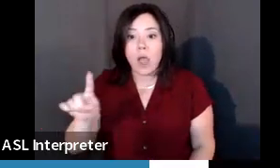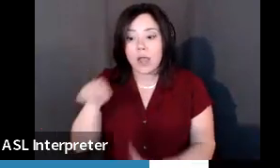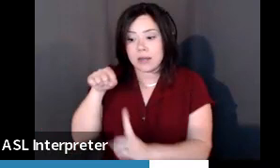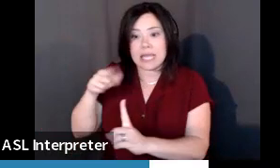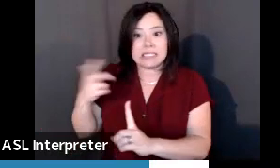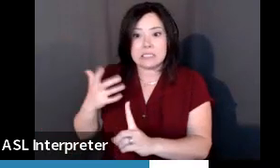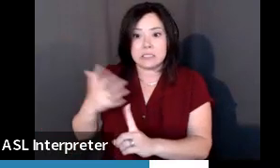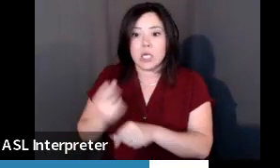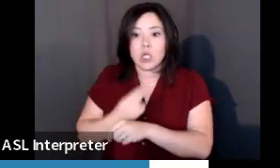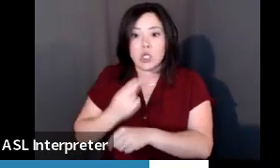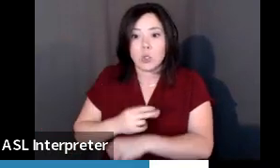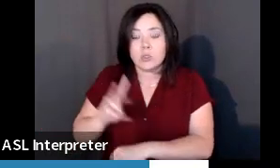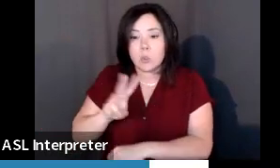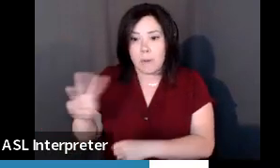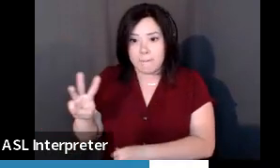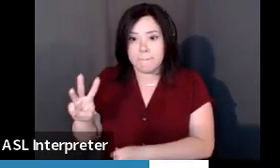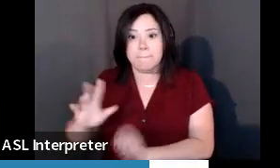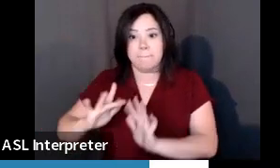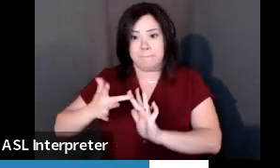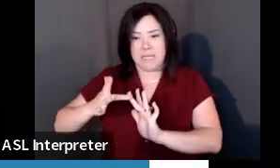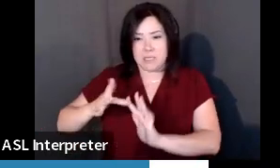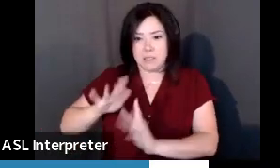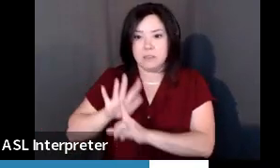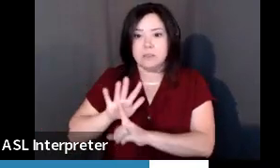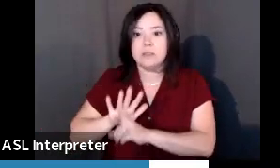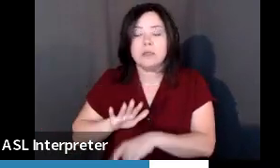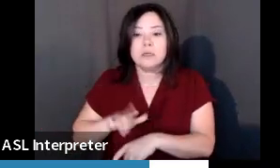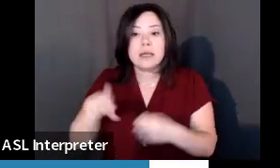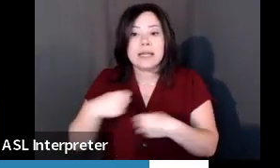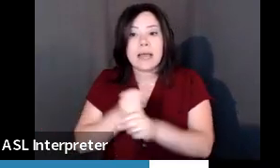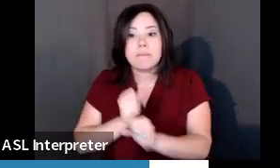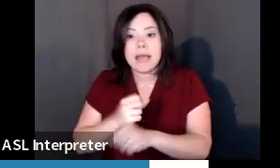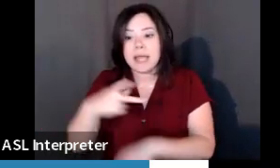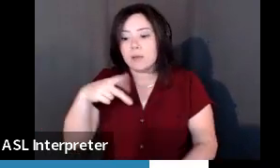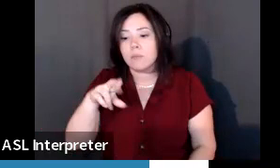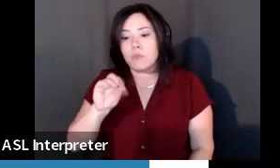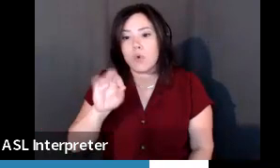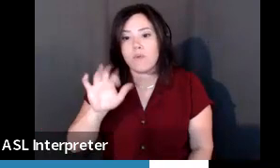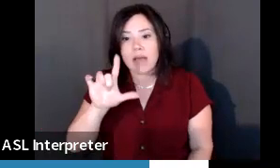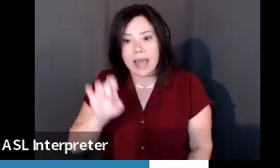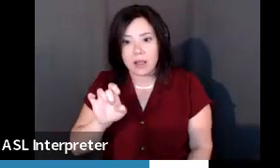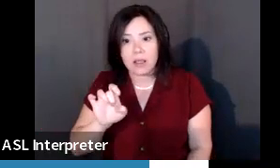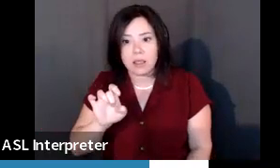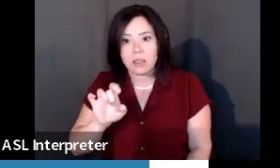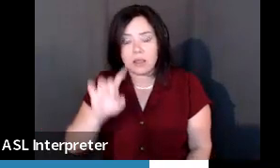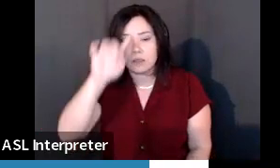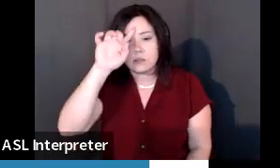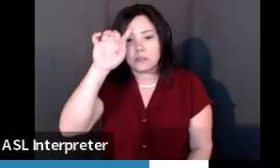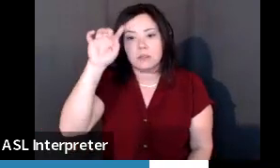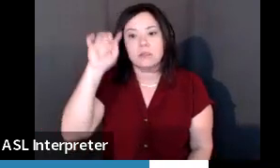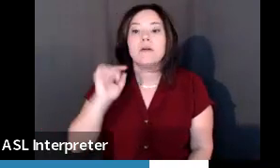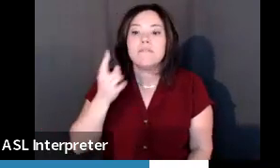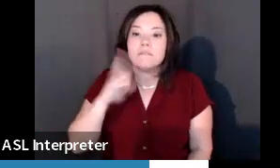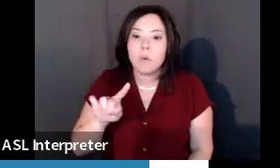web-based service that allows an individual to create a profile for